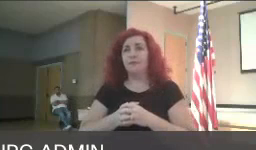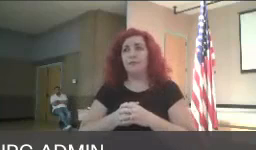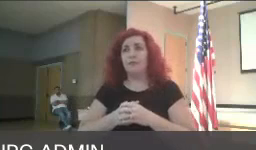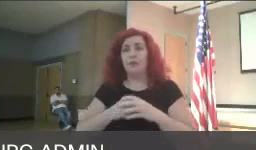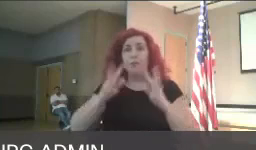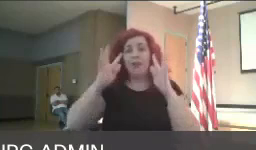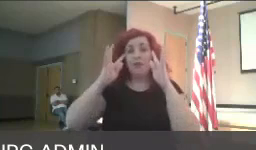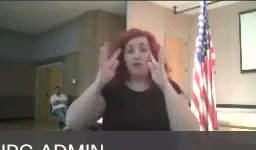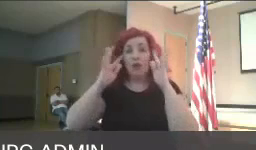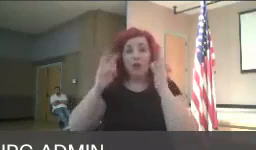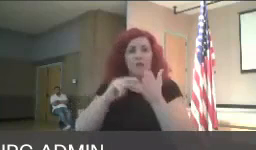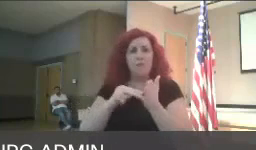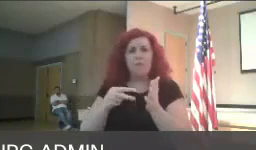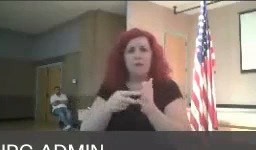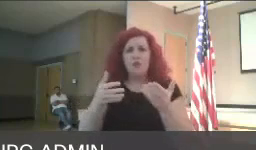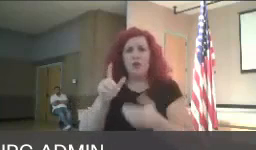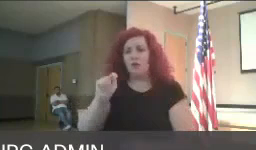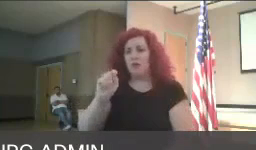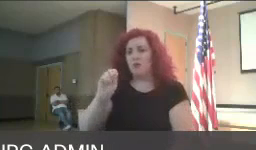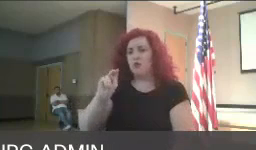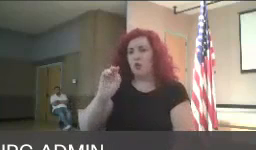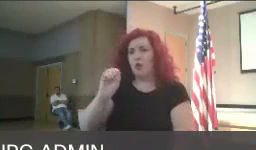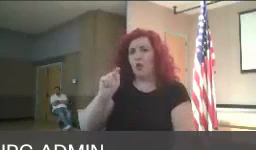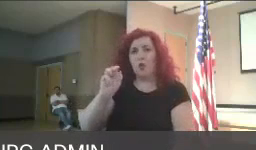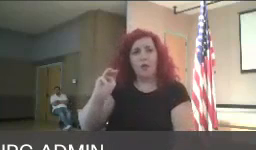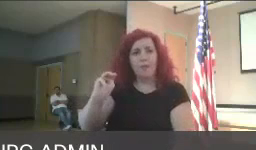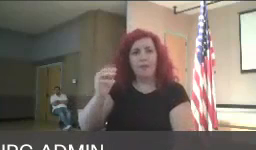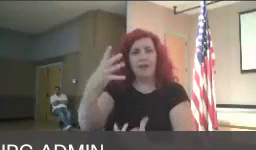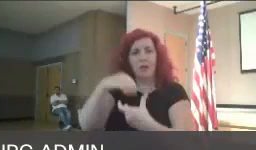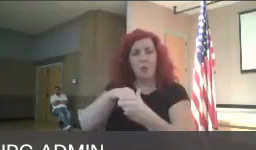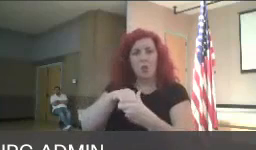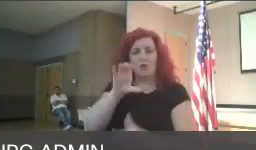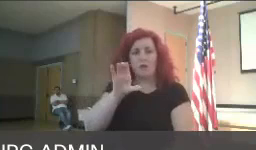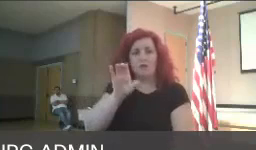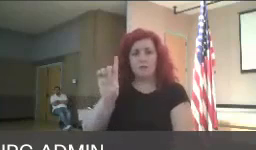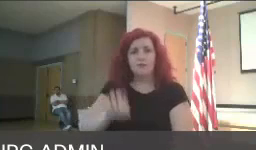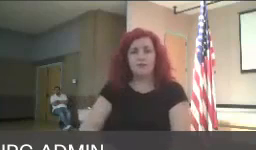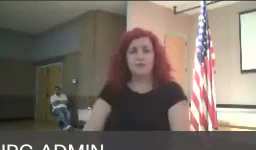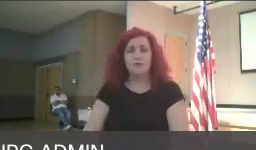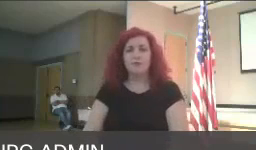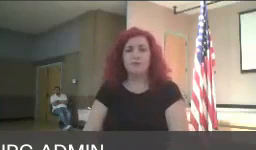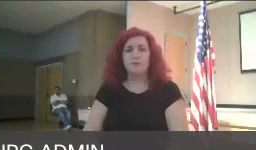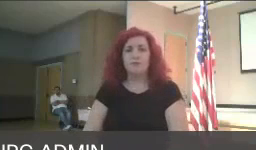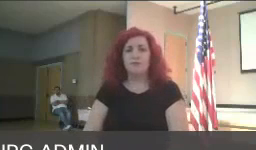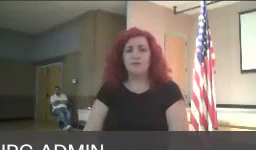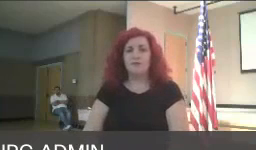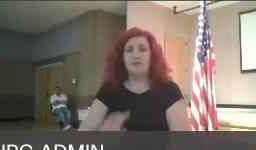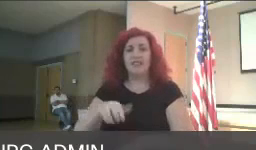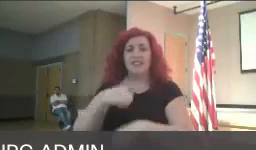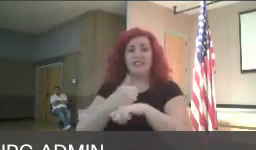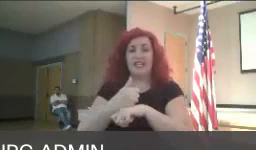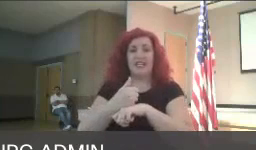looking at the Tona Odom as a part of the congressional district and creating that J